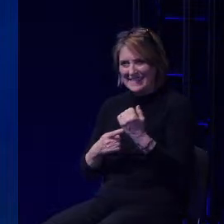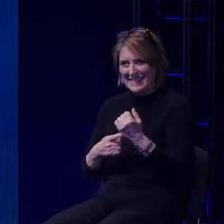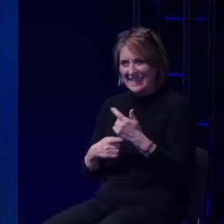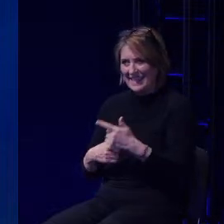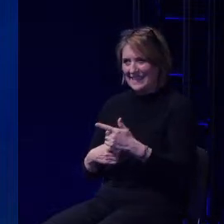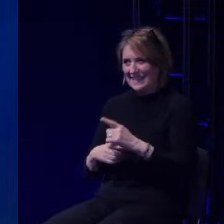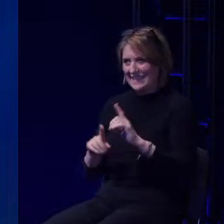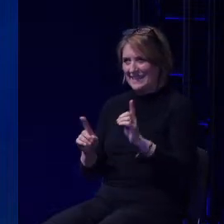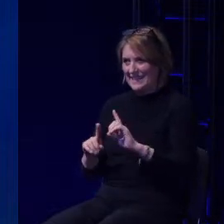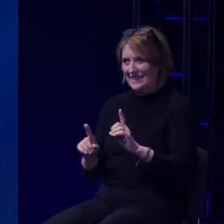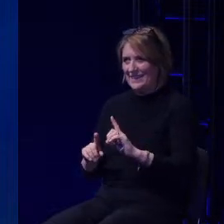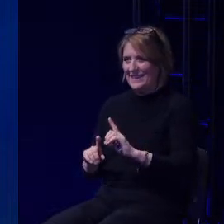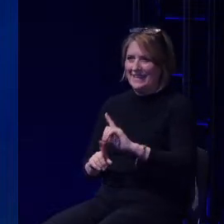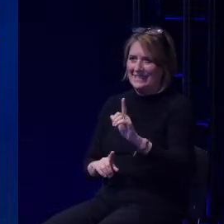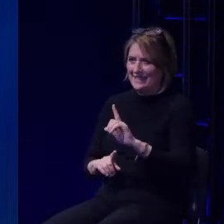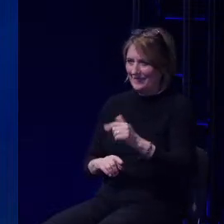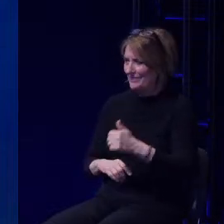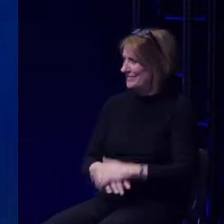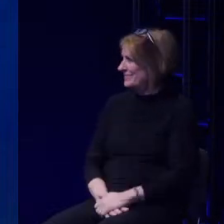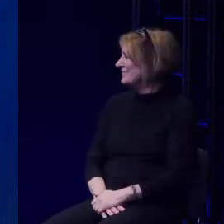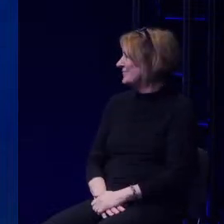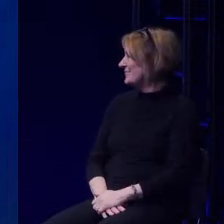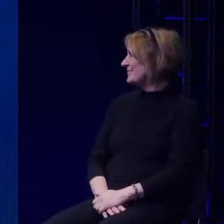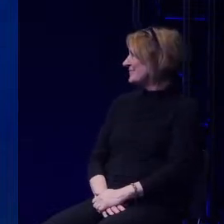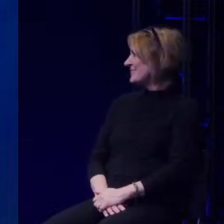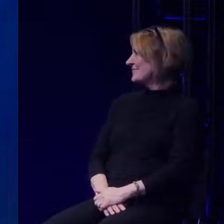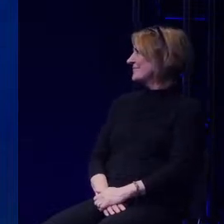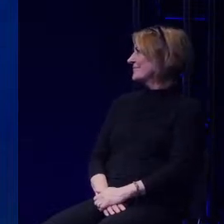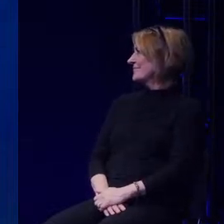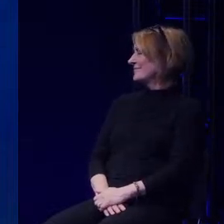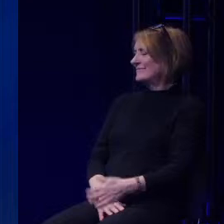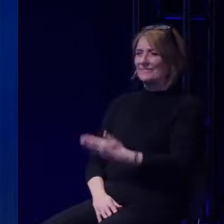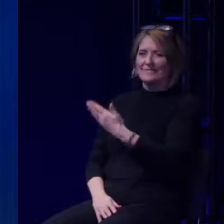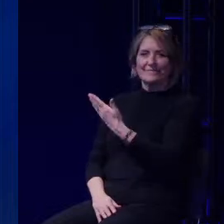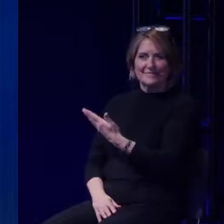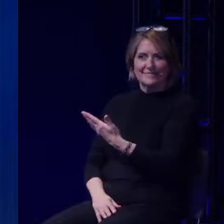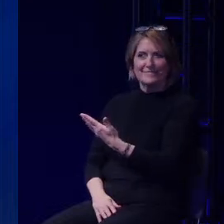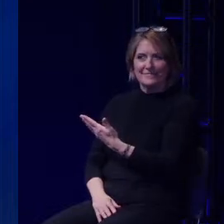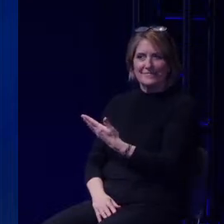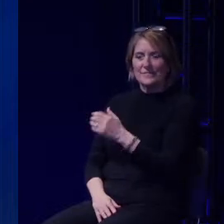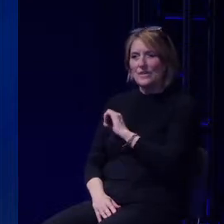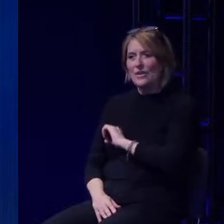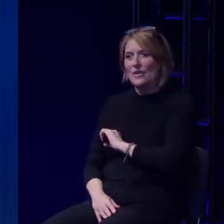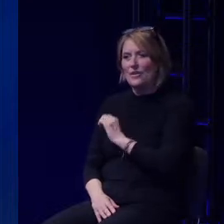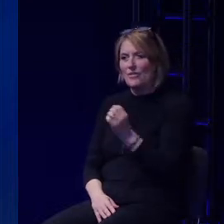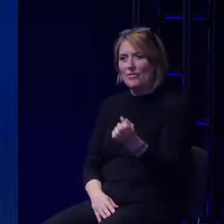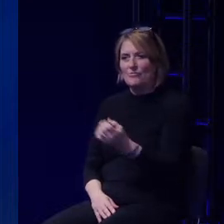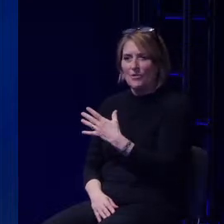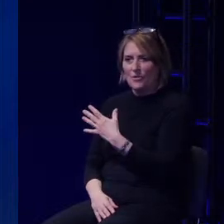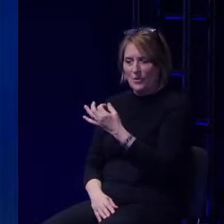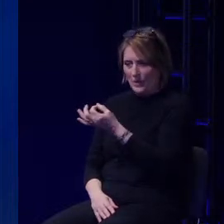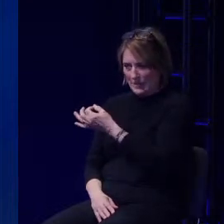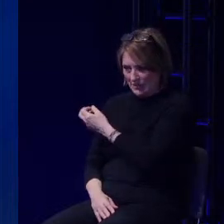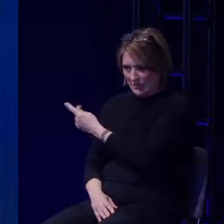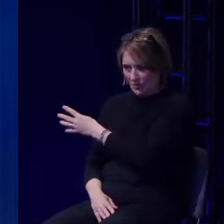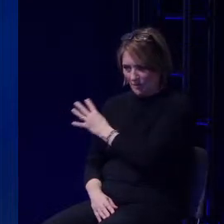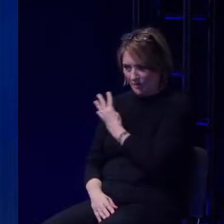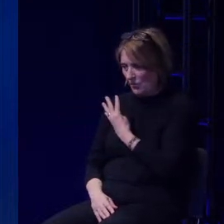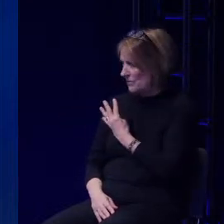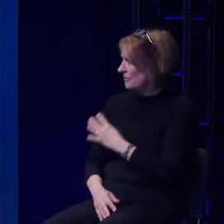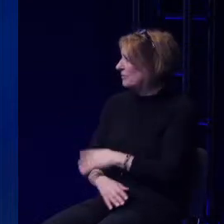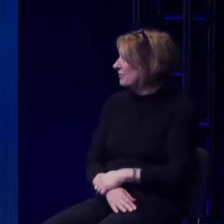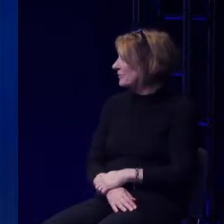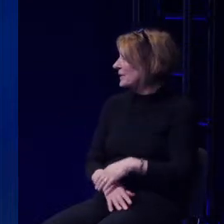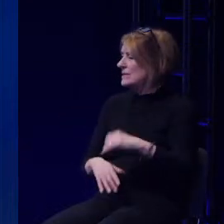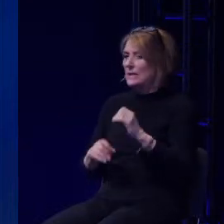Anyway, later. So I'm going to throw this question down to all of you, but I'll